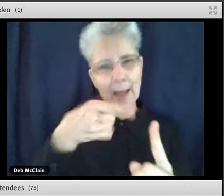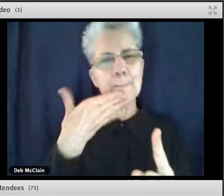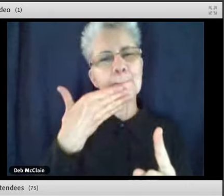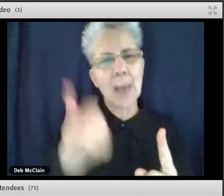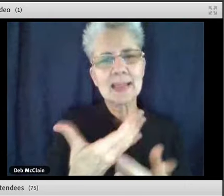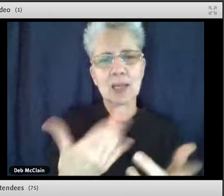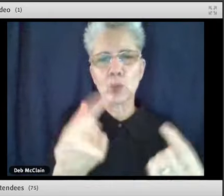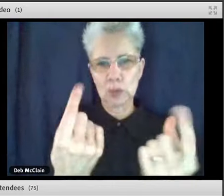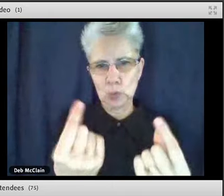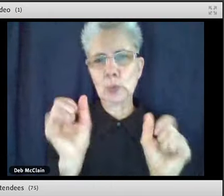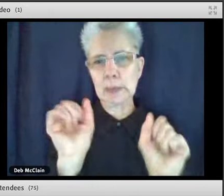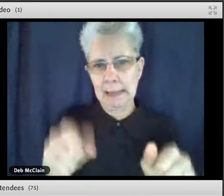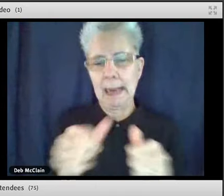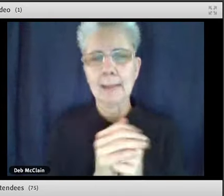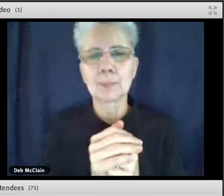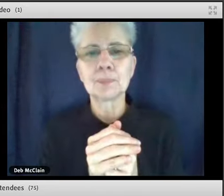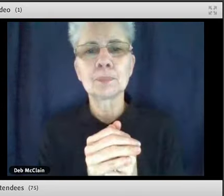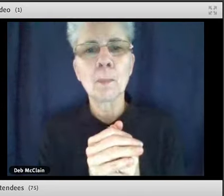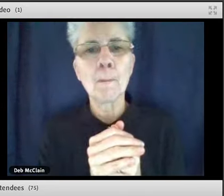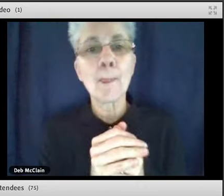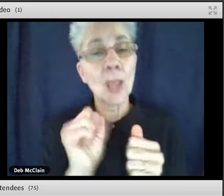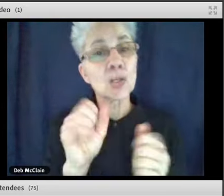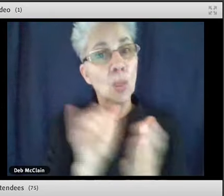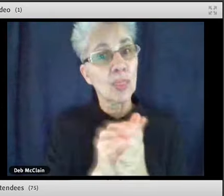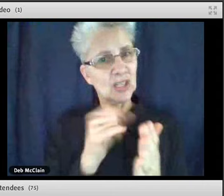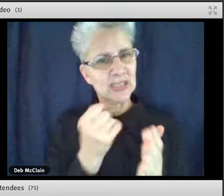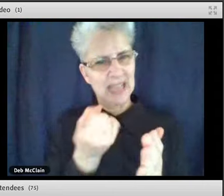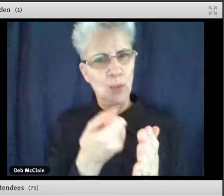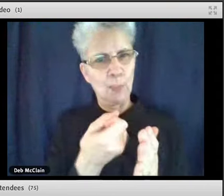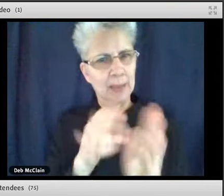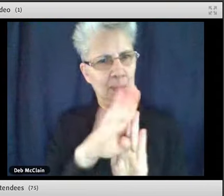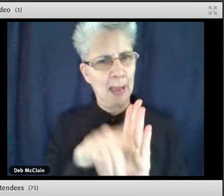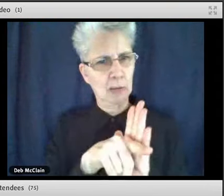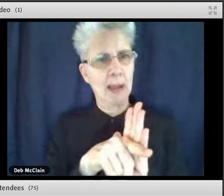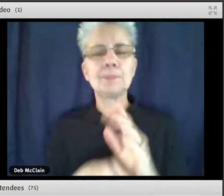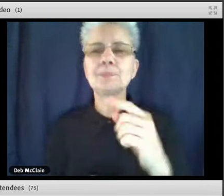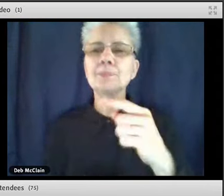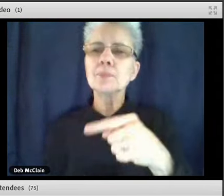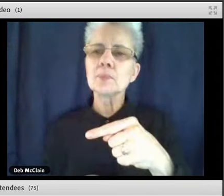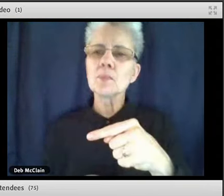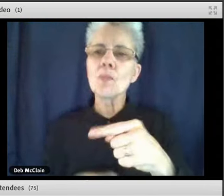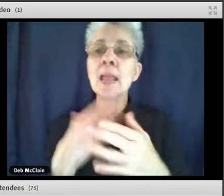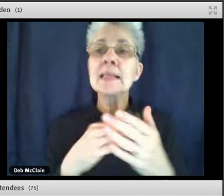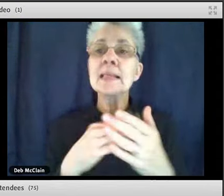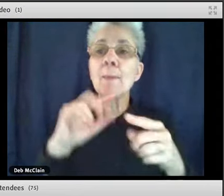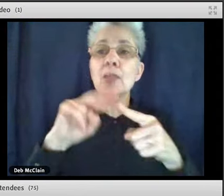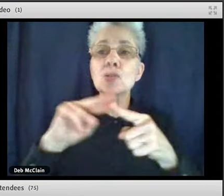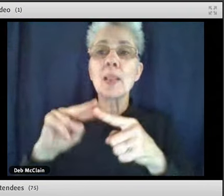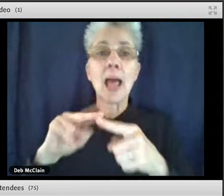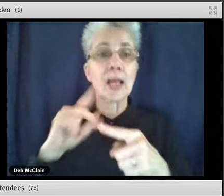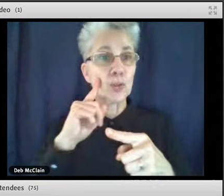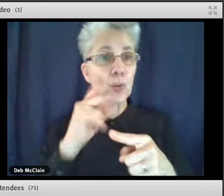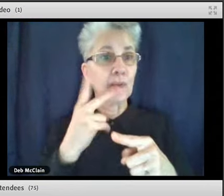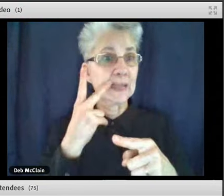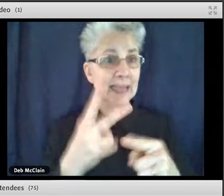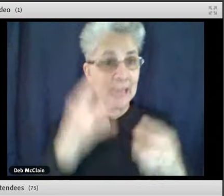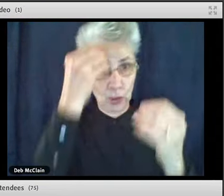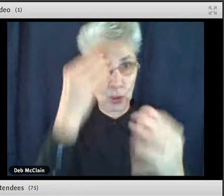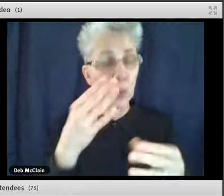that you can do. Um, so that's just a little bit about it. Some of the terminology you may have seen in the news or